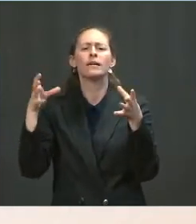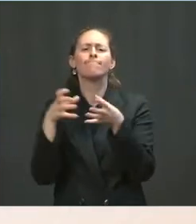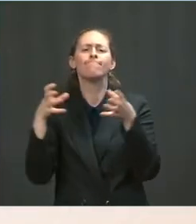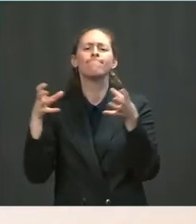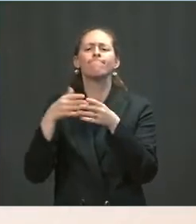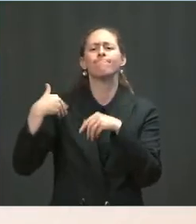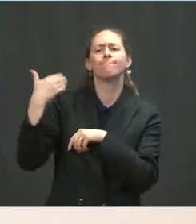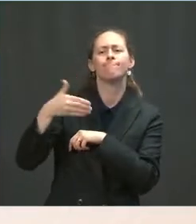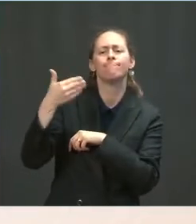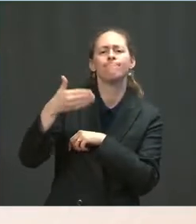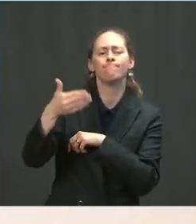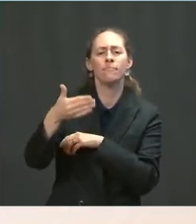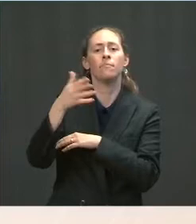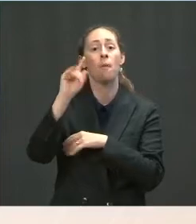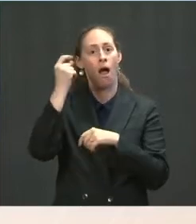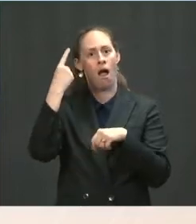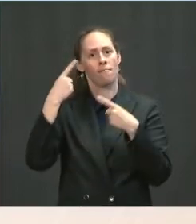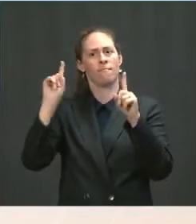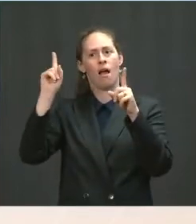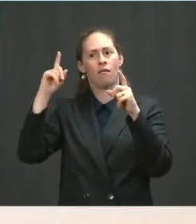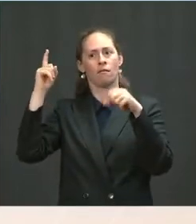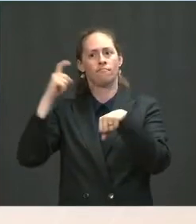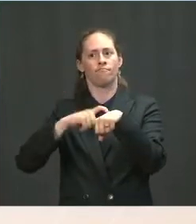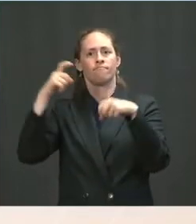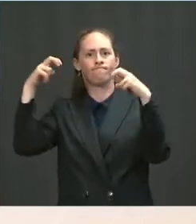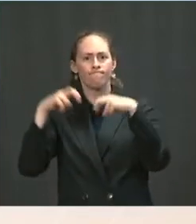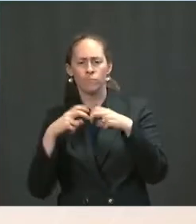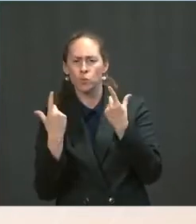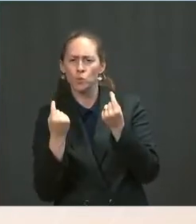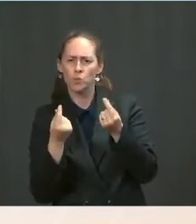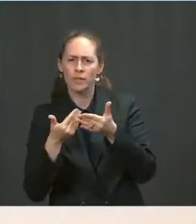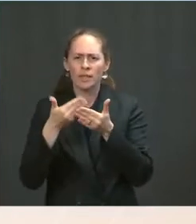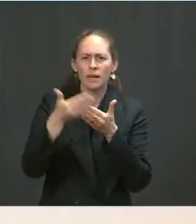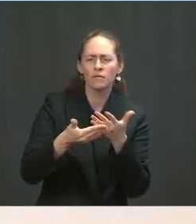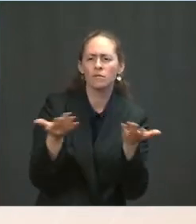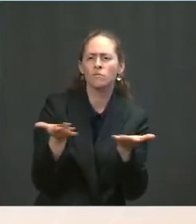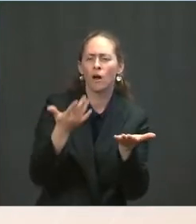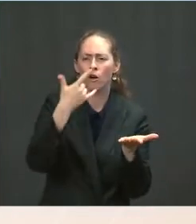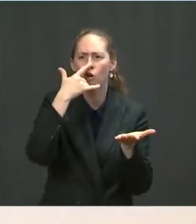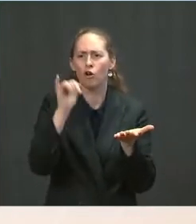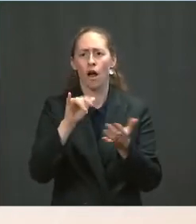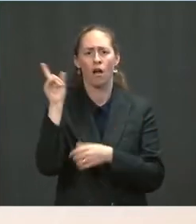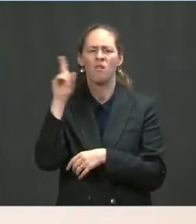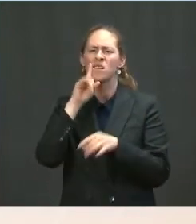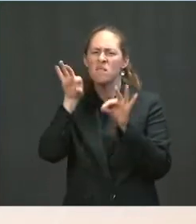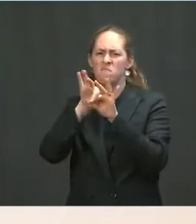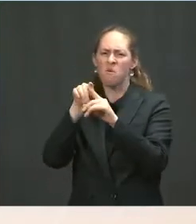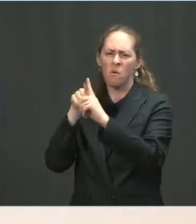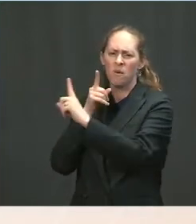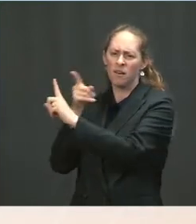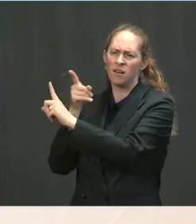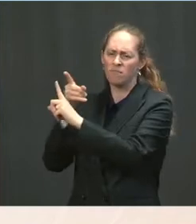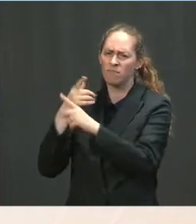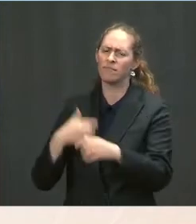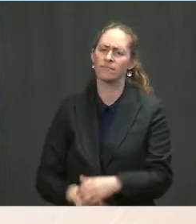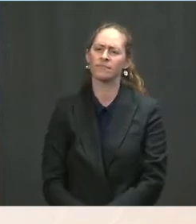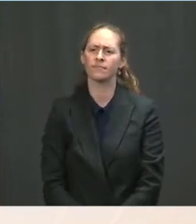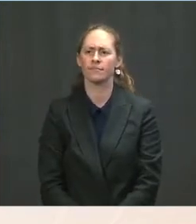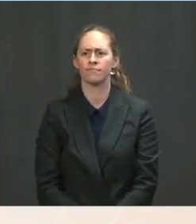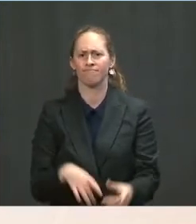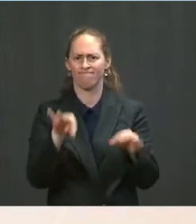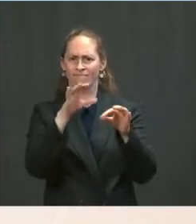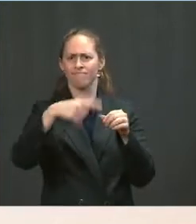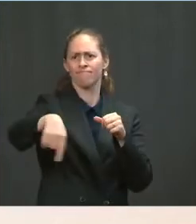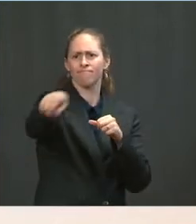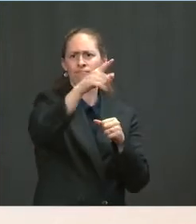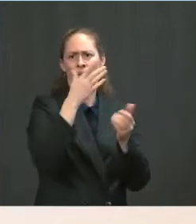person to talk about the next step. This is both personal to the President, as we've talked about many times, having fought for voting rights his entire